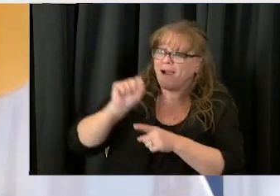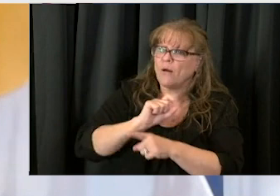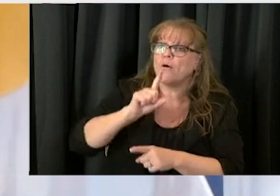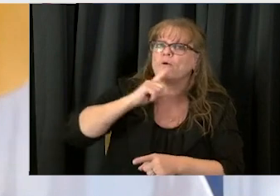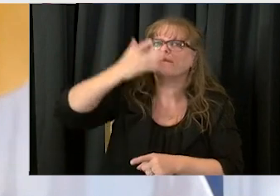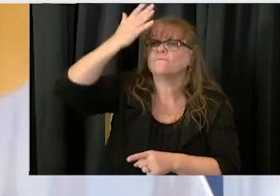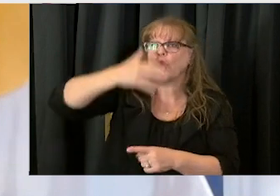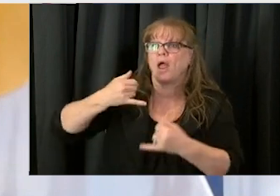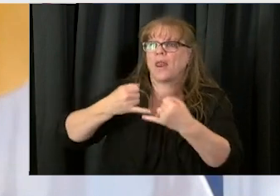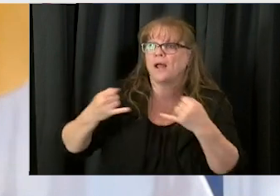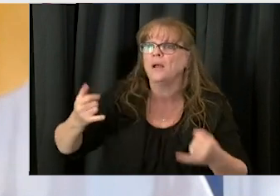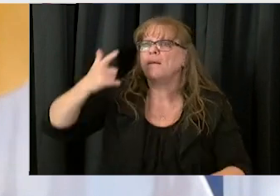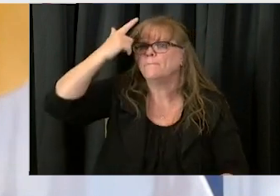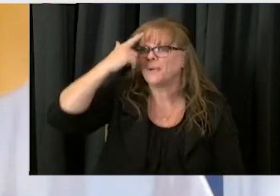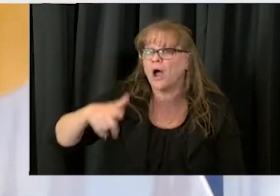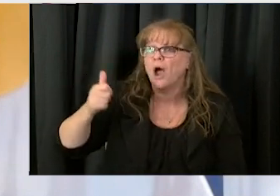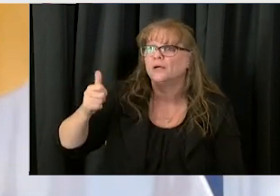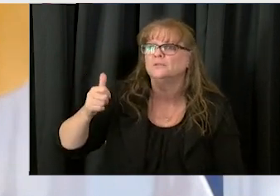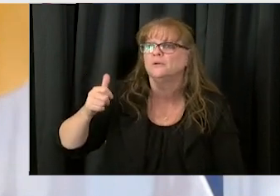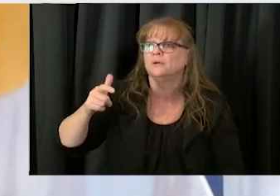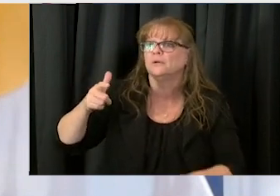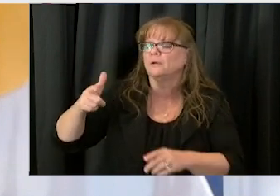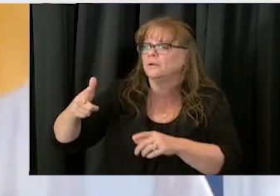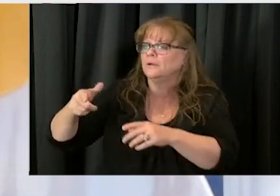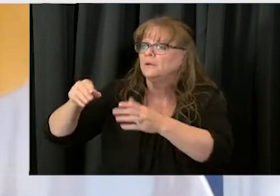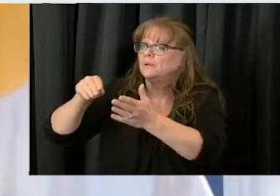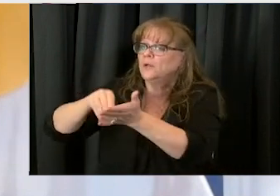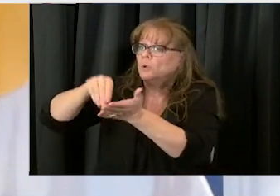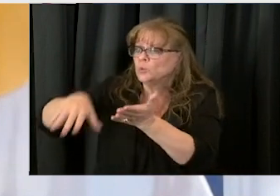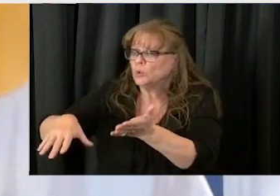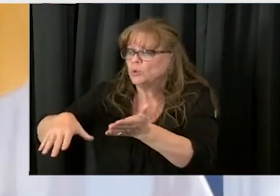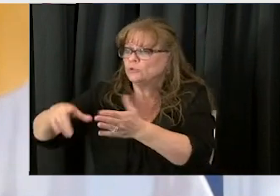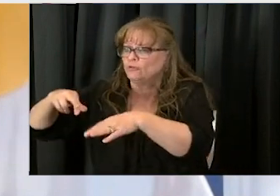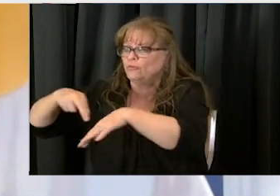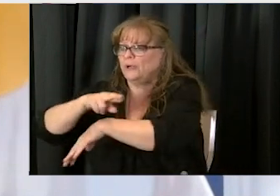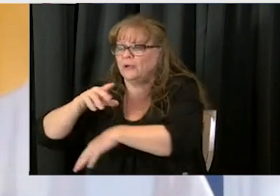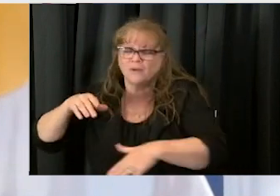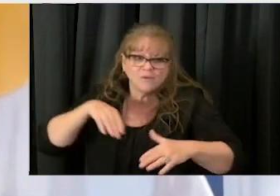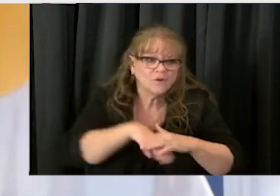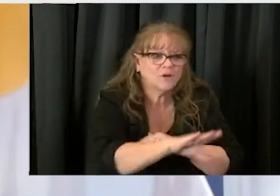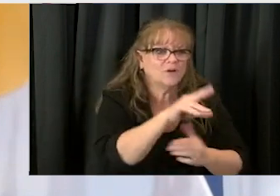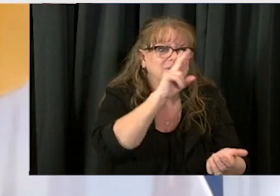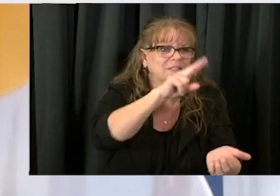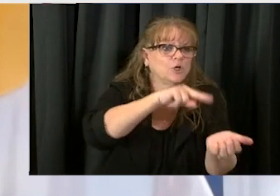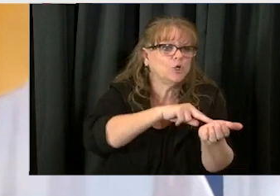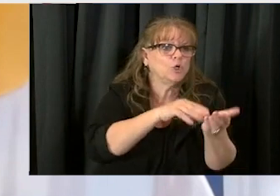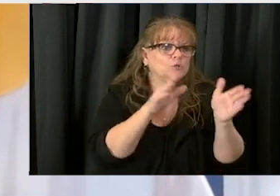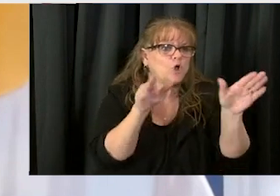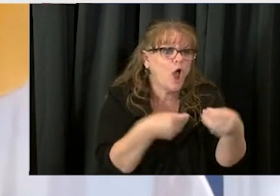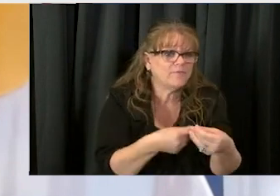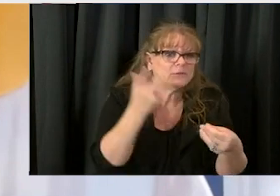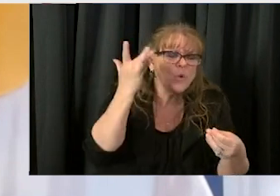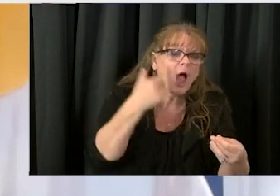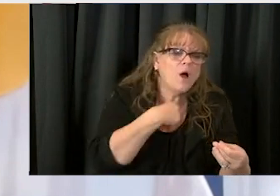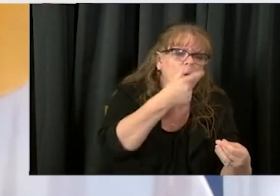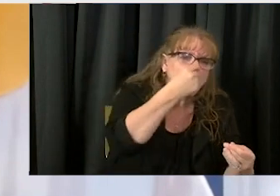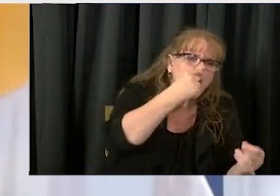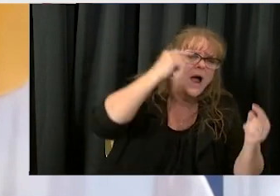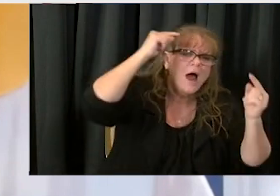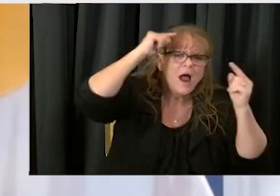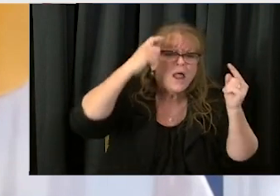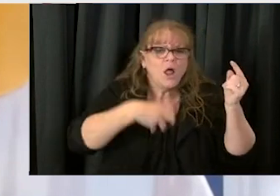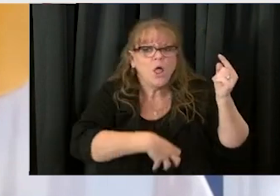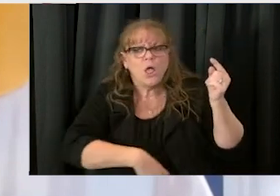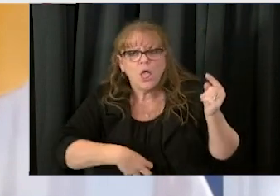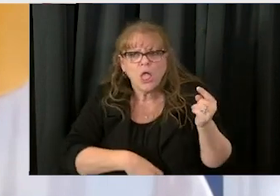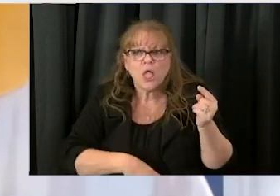might even be administering the school-based instant test to see if a student or even a teacher that has symptoms is accurately diagnosed